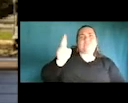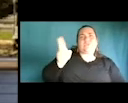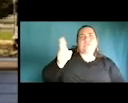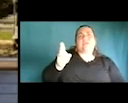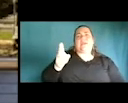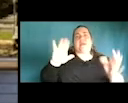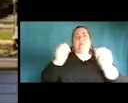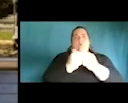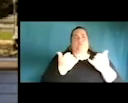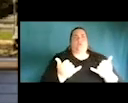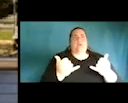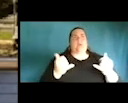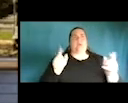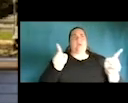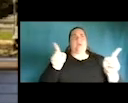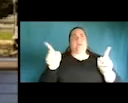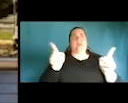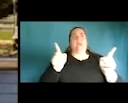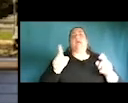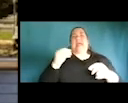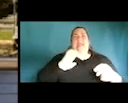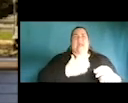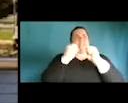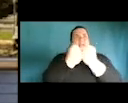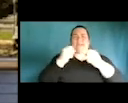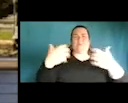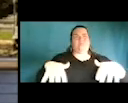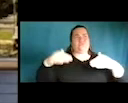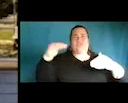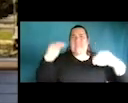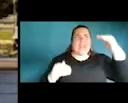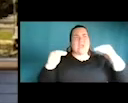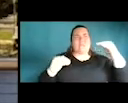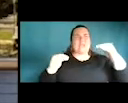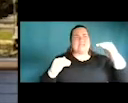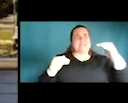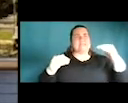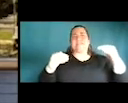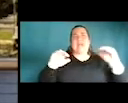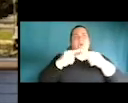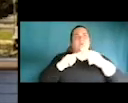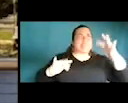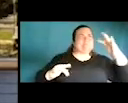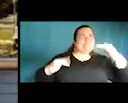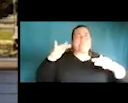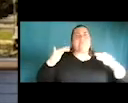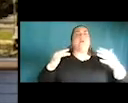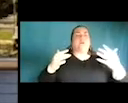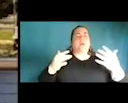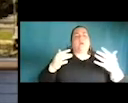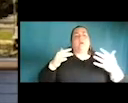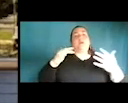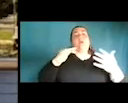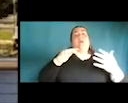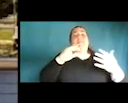our society. The work that you do has helped our students and our community make sense of and meaning